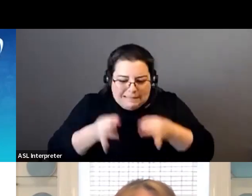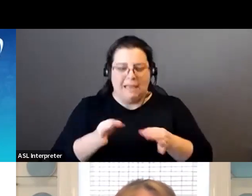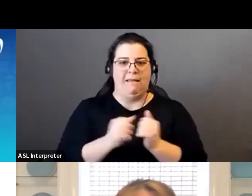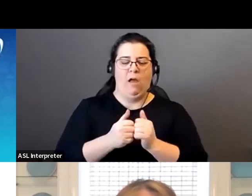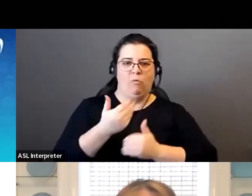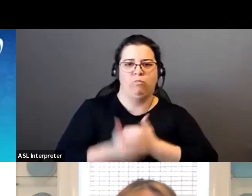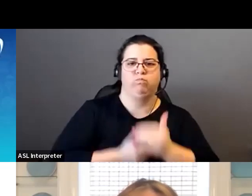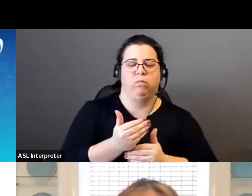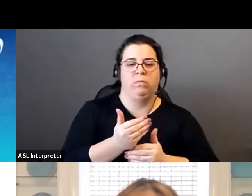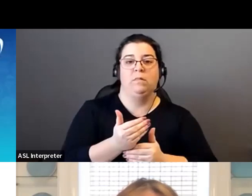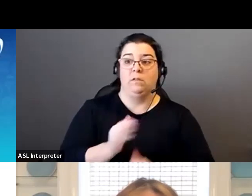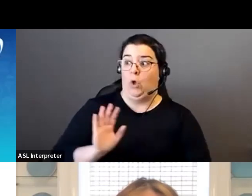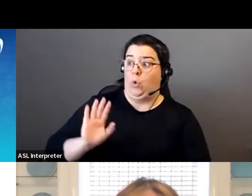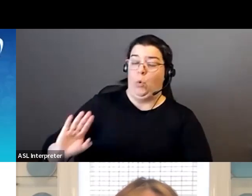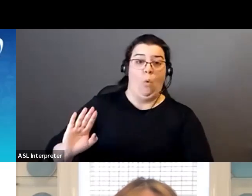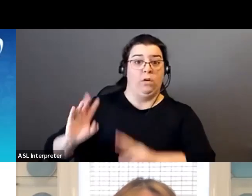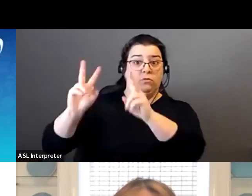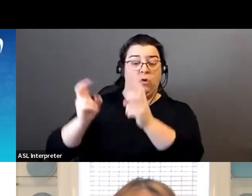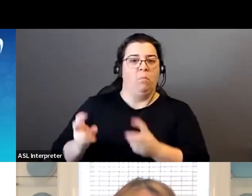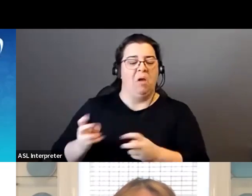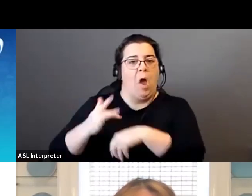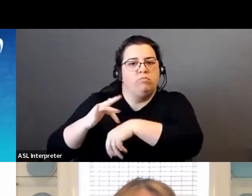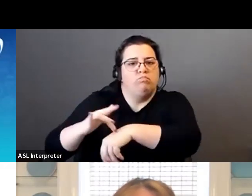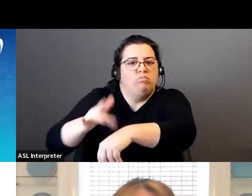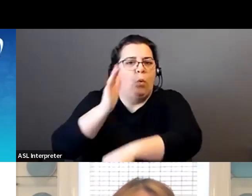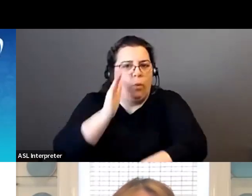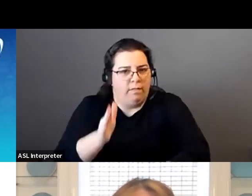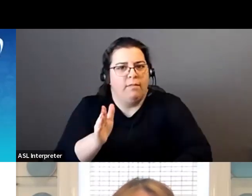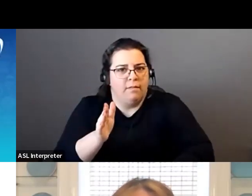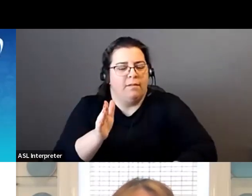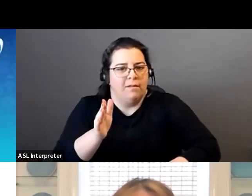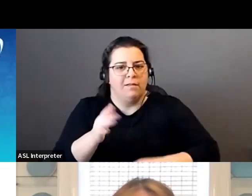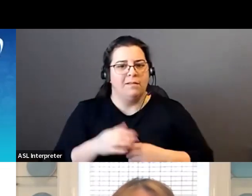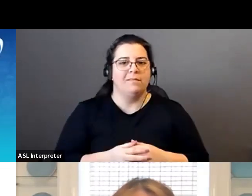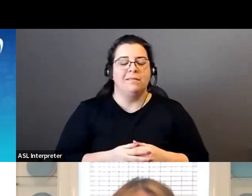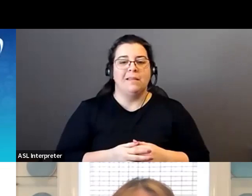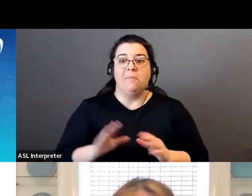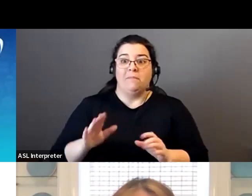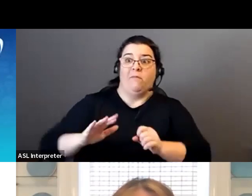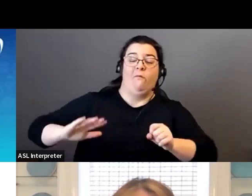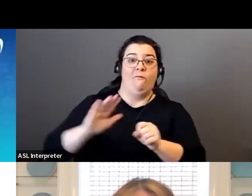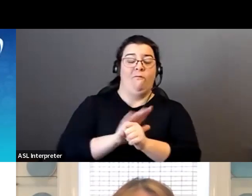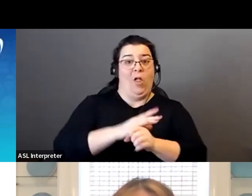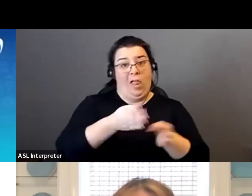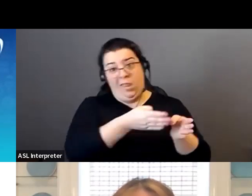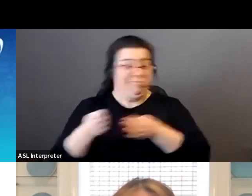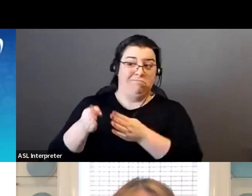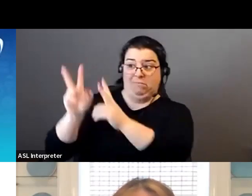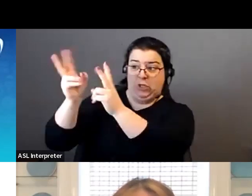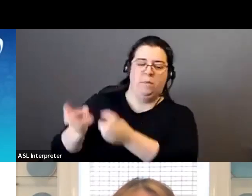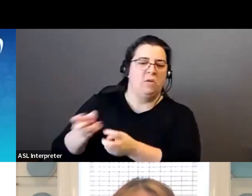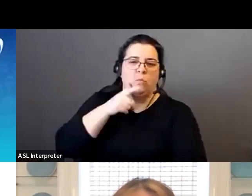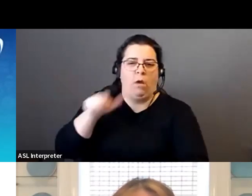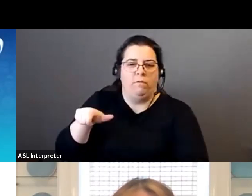at least whatever they want to talk about, at least we cover it, at least some of it during the conversation. Doesn't have to be the whole thing, but as long as some of it gets talked about